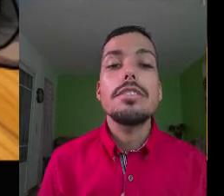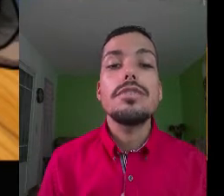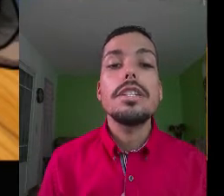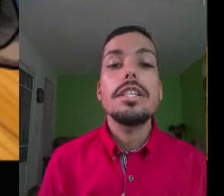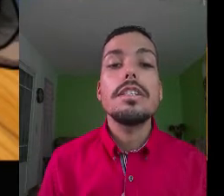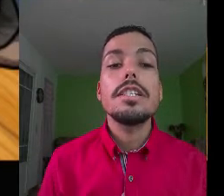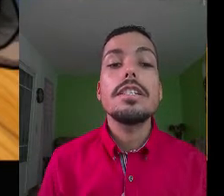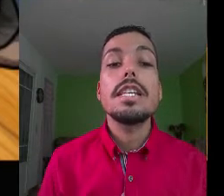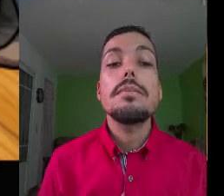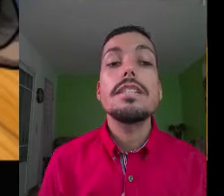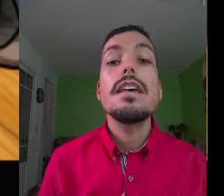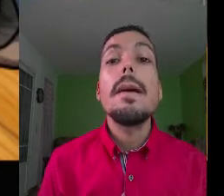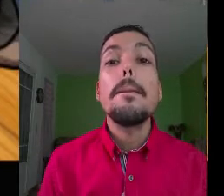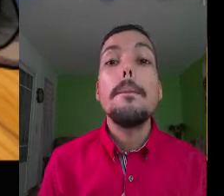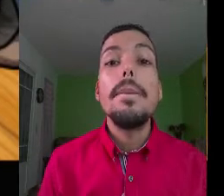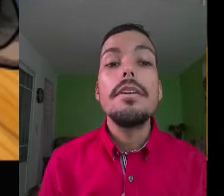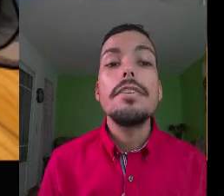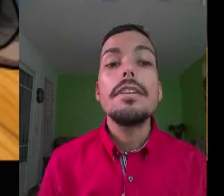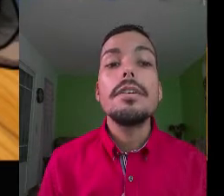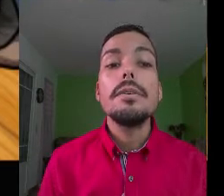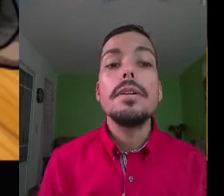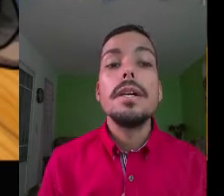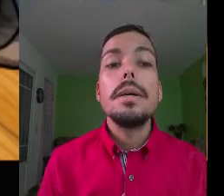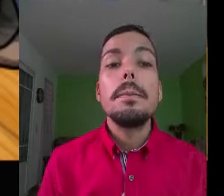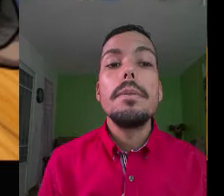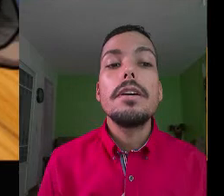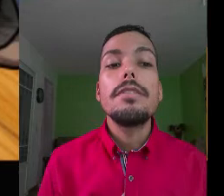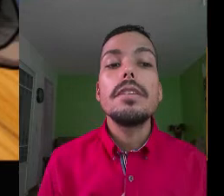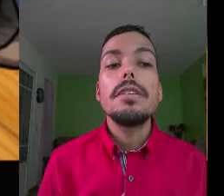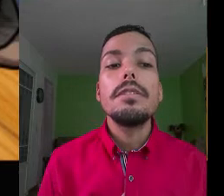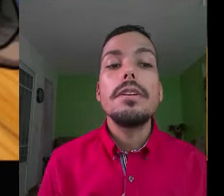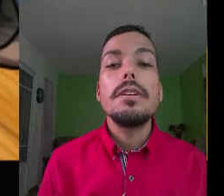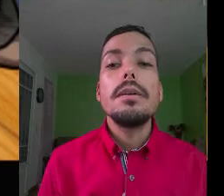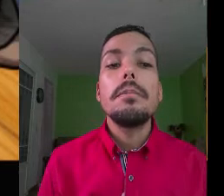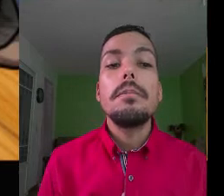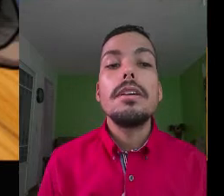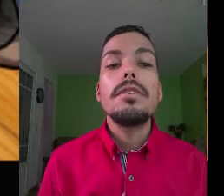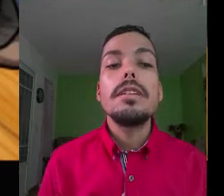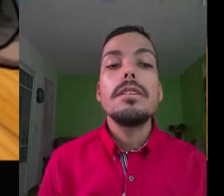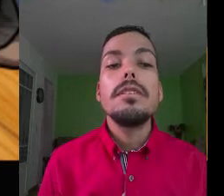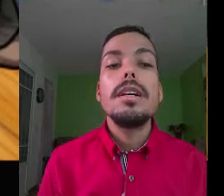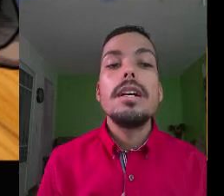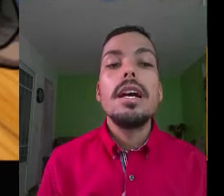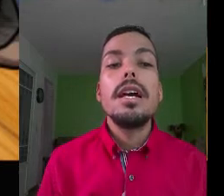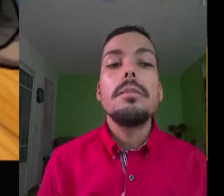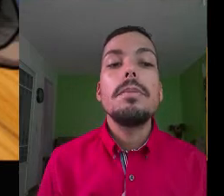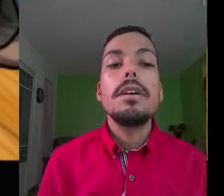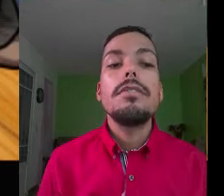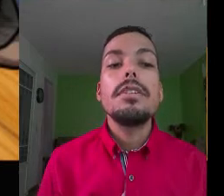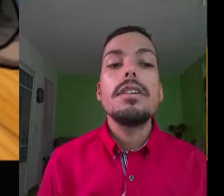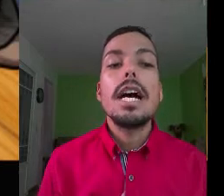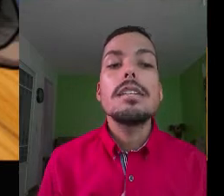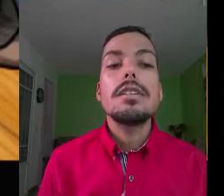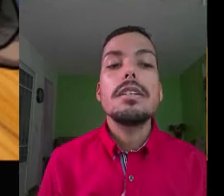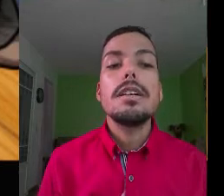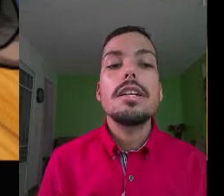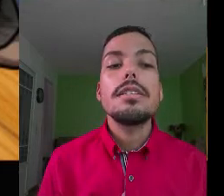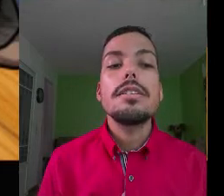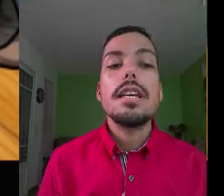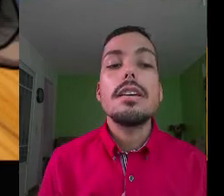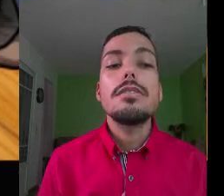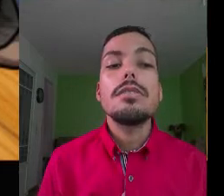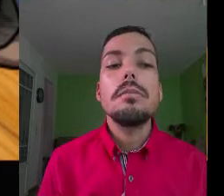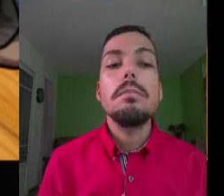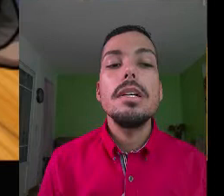The next friend here, its name is buffalo. Buffalo, buffalo. And buffalo has a letter